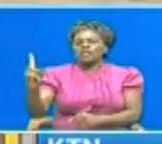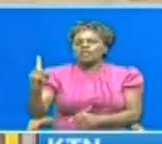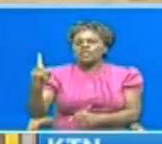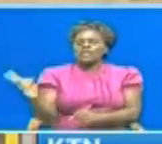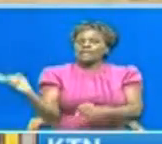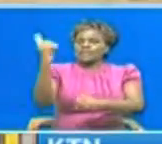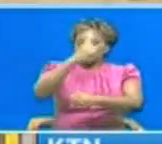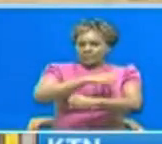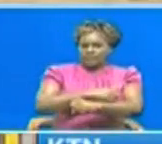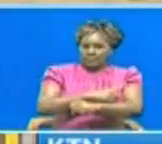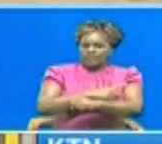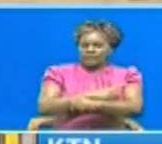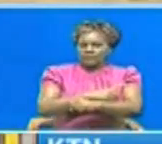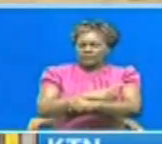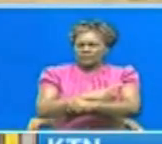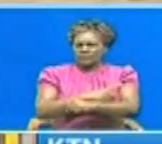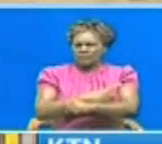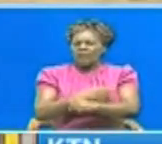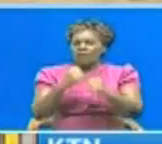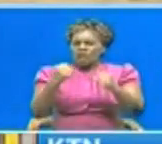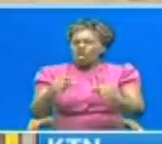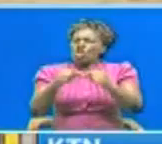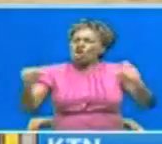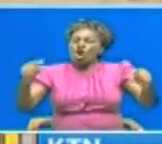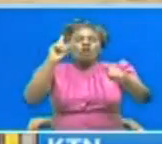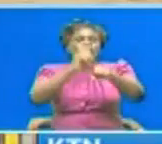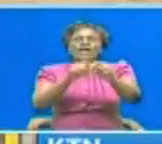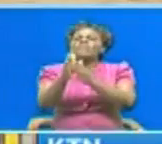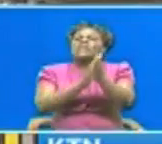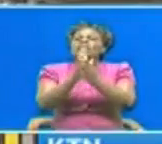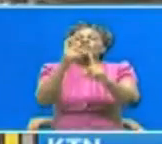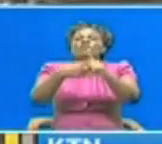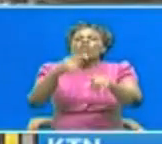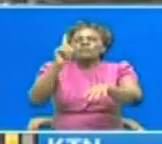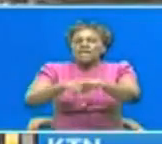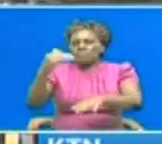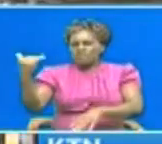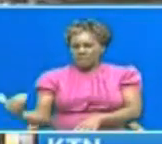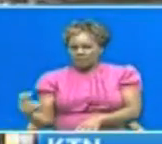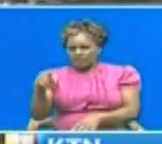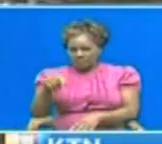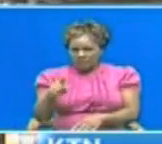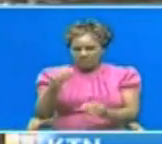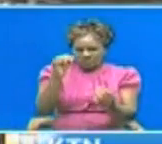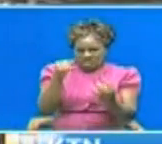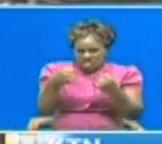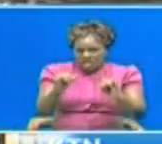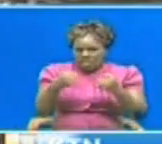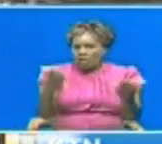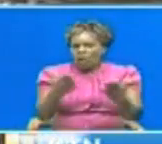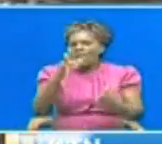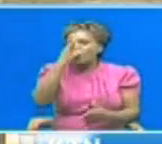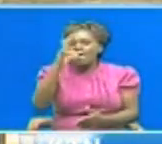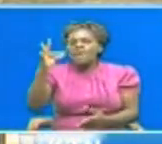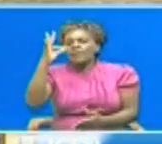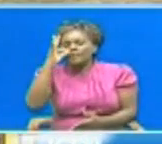is a hobby, and it was a long-term interest since childhood. He has come to test his machine in Kiawara in